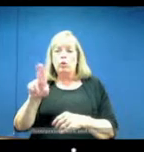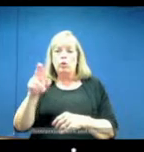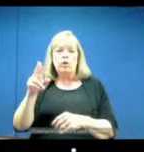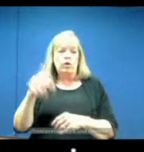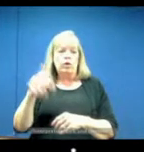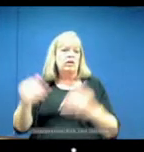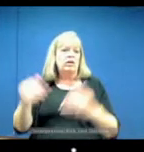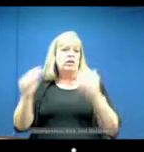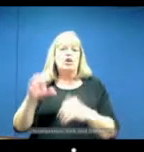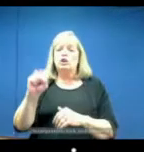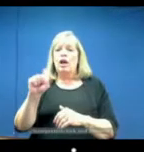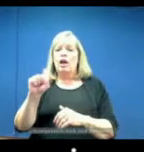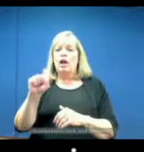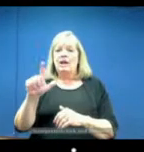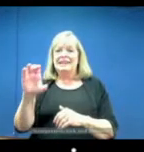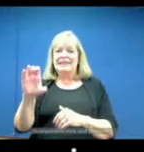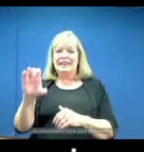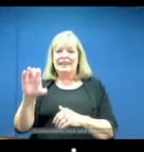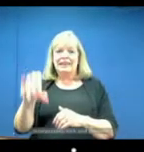Lake City,